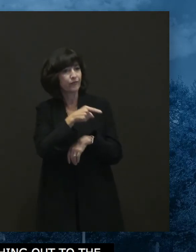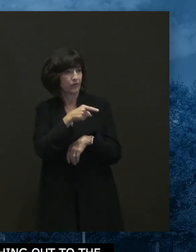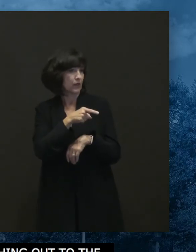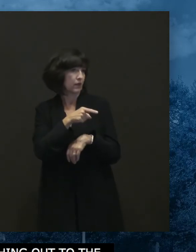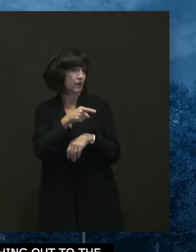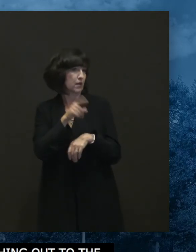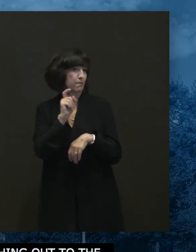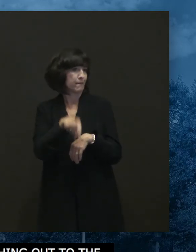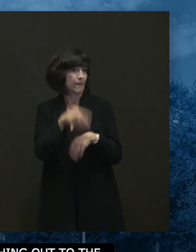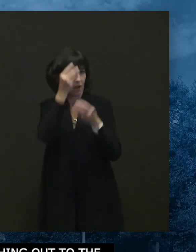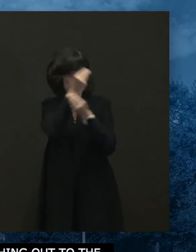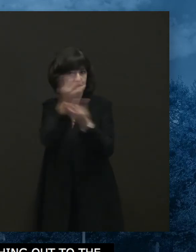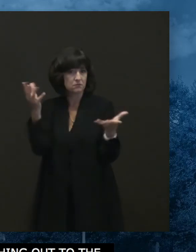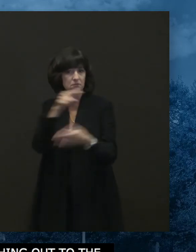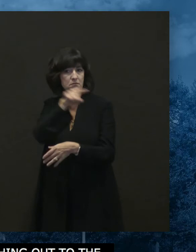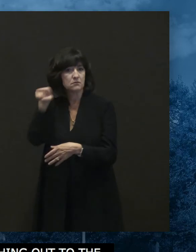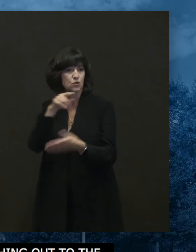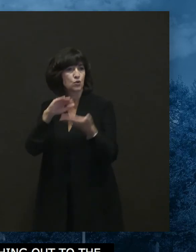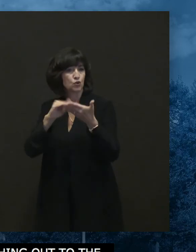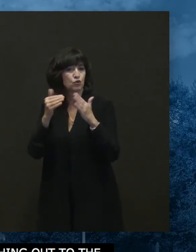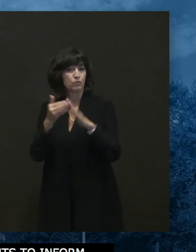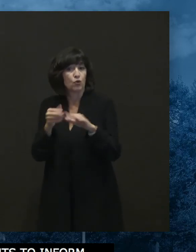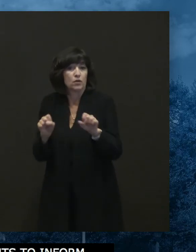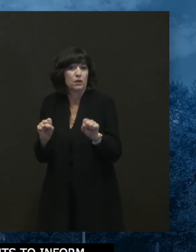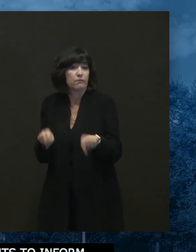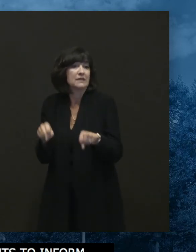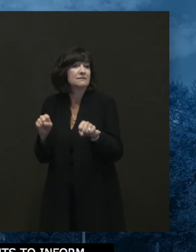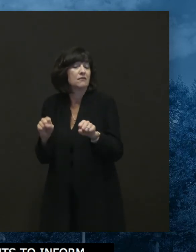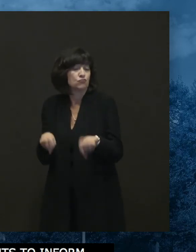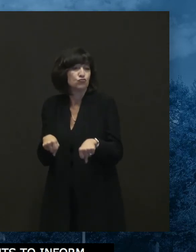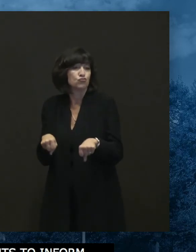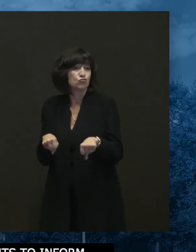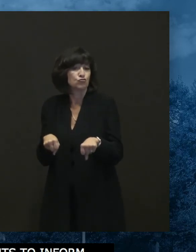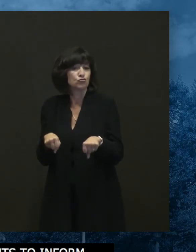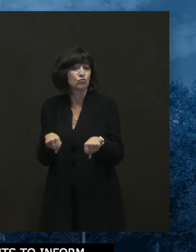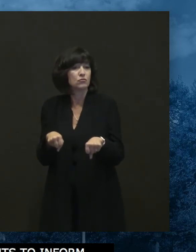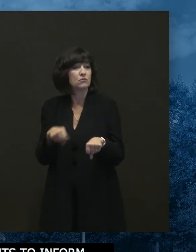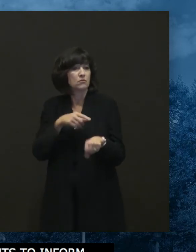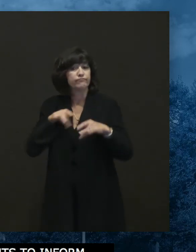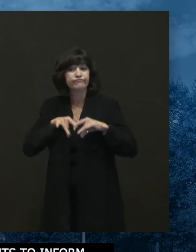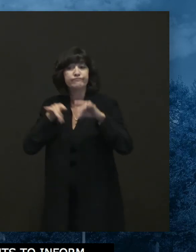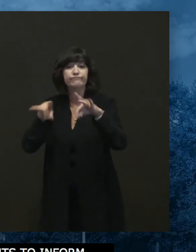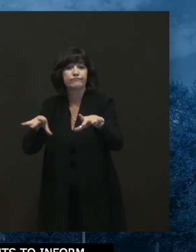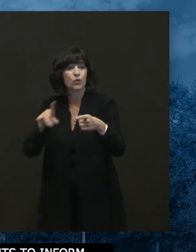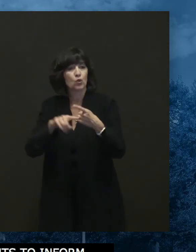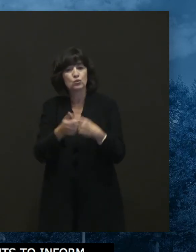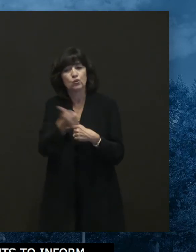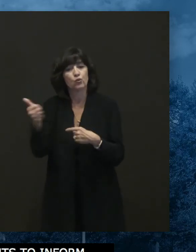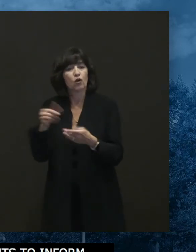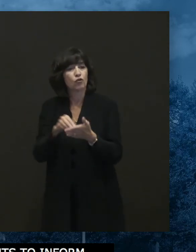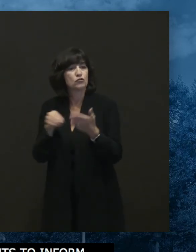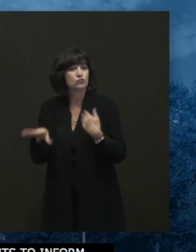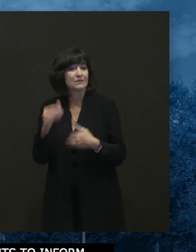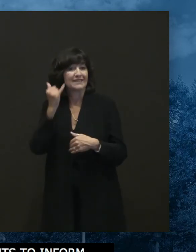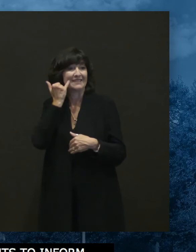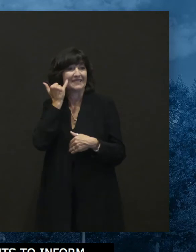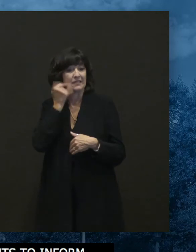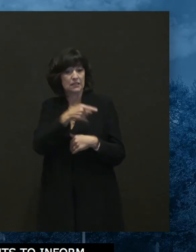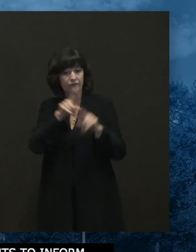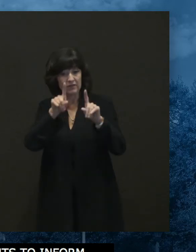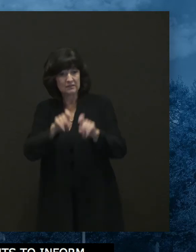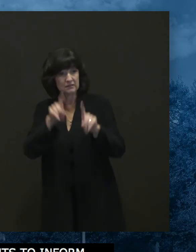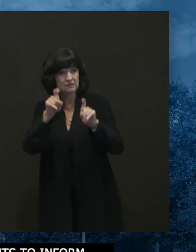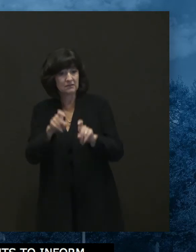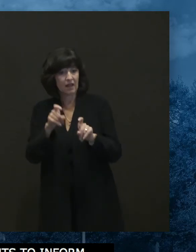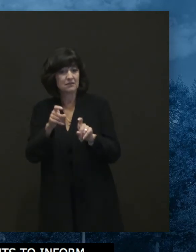them that there is a potential exposure in the school. Now, we work very hard, our epidemiologists